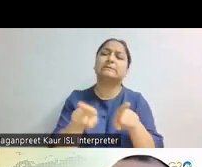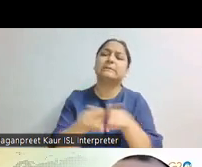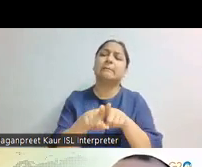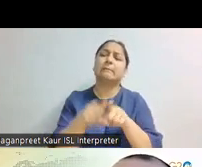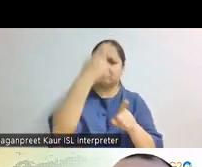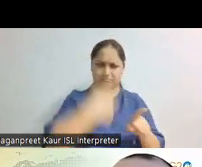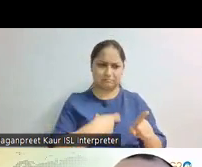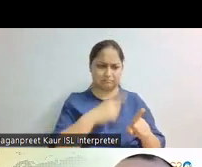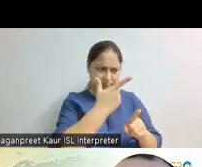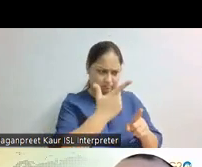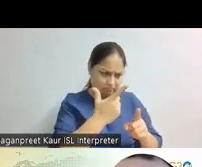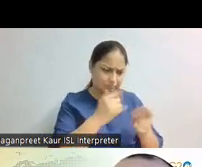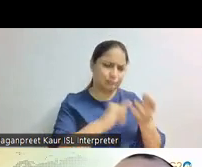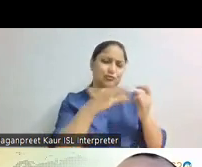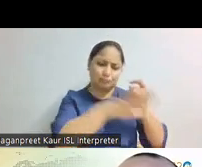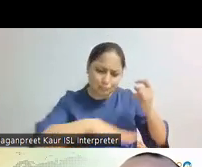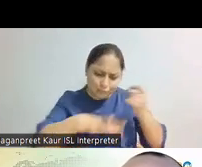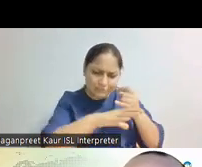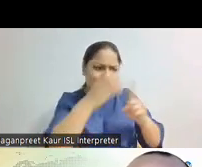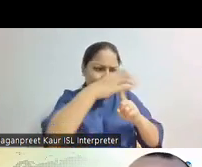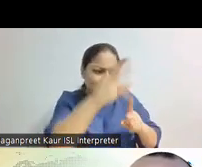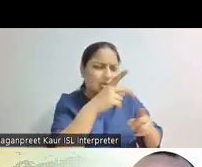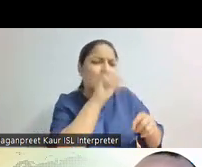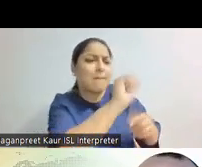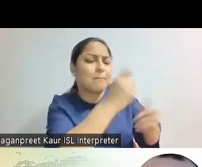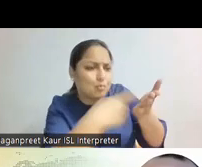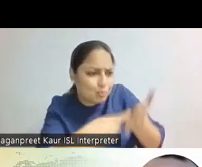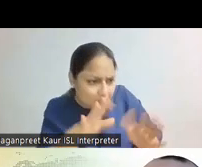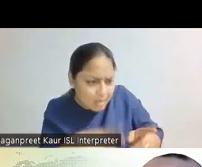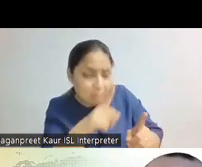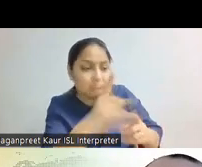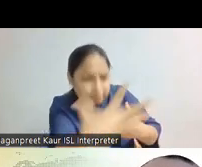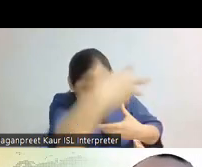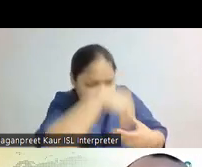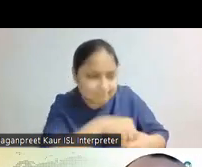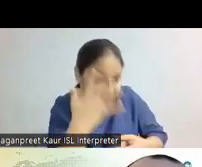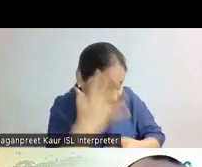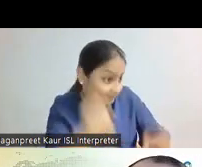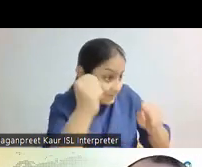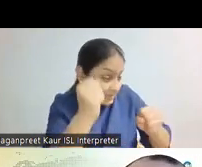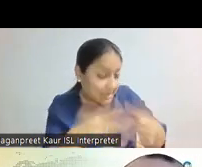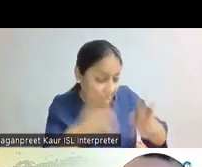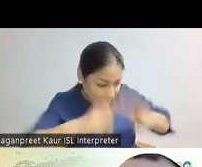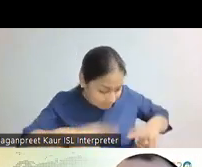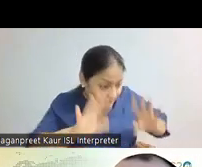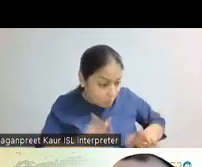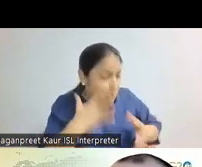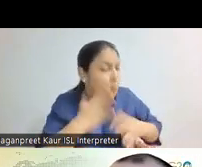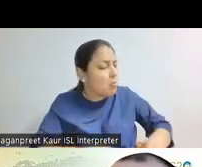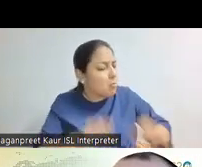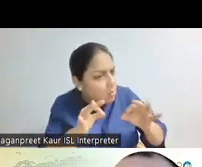other social cultural norms of a community, that these need to be invoked to ensure that any interventions are the most relevant for the